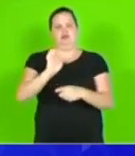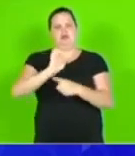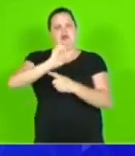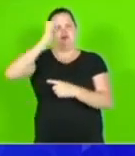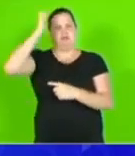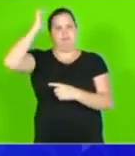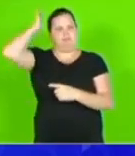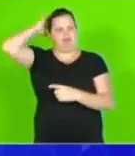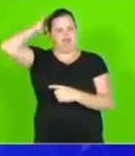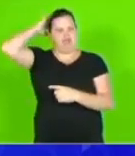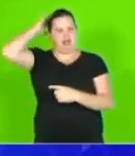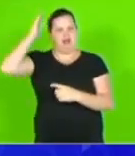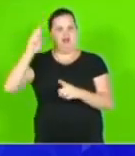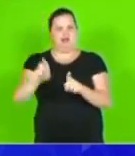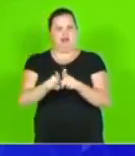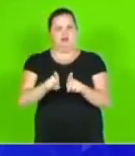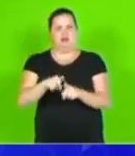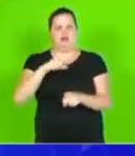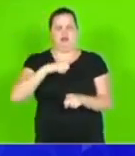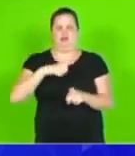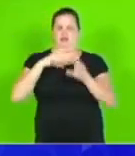Telemaco Borba, there was an